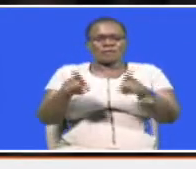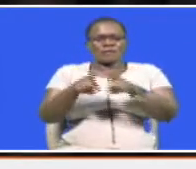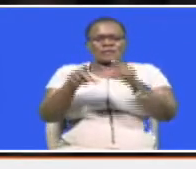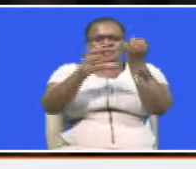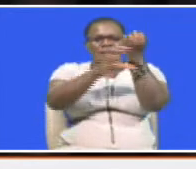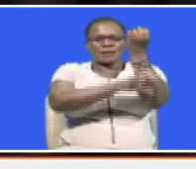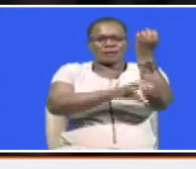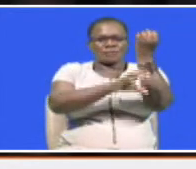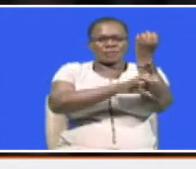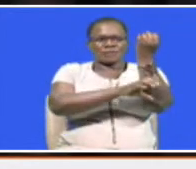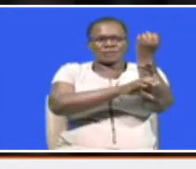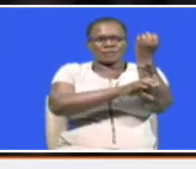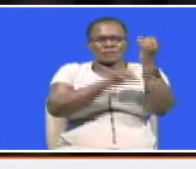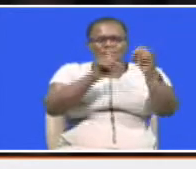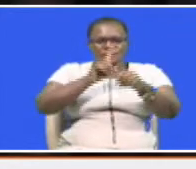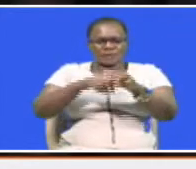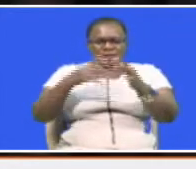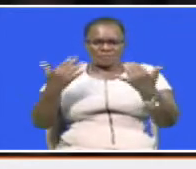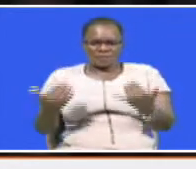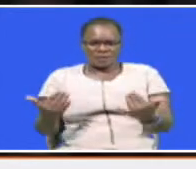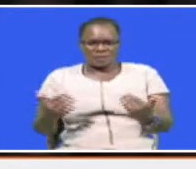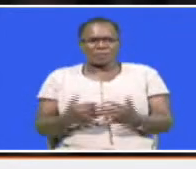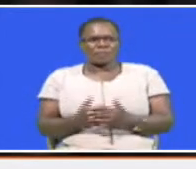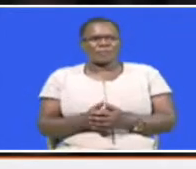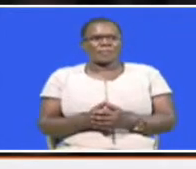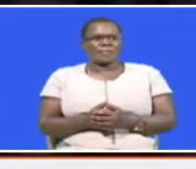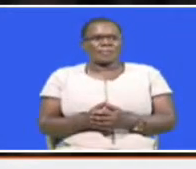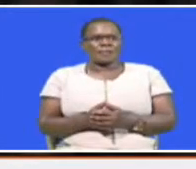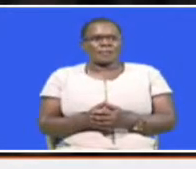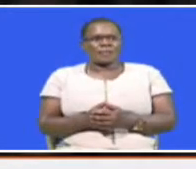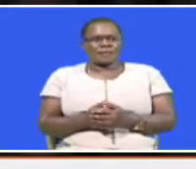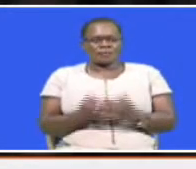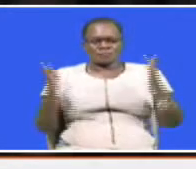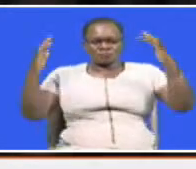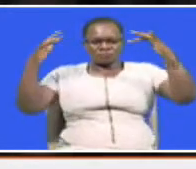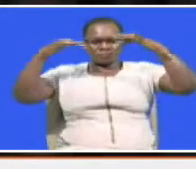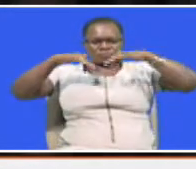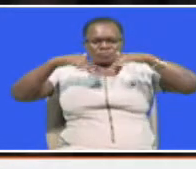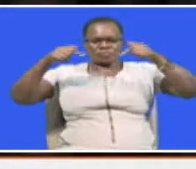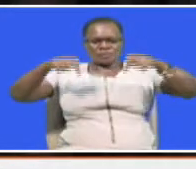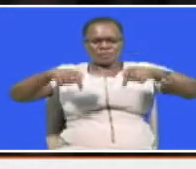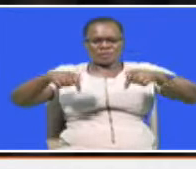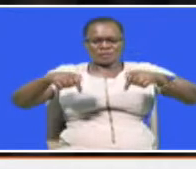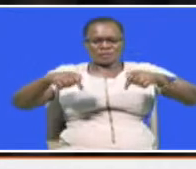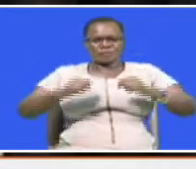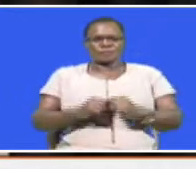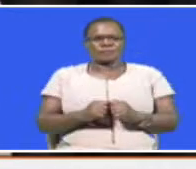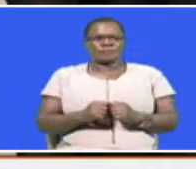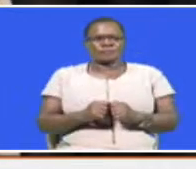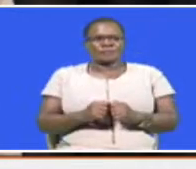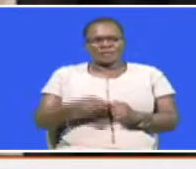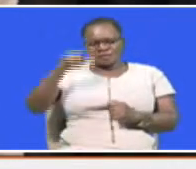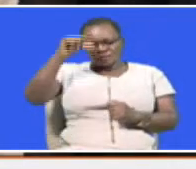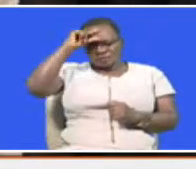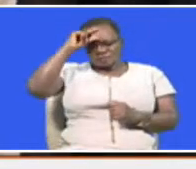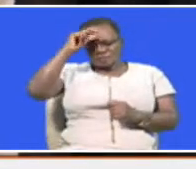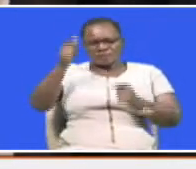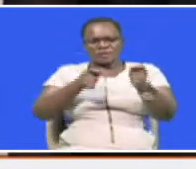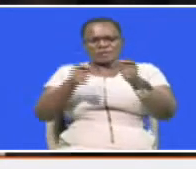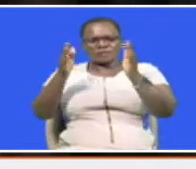country at the moment. Gathered here today by government